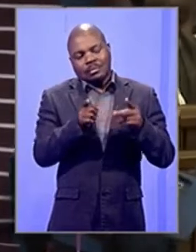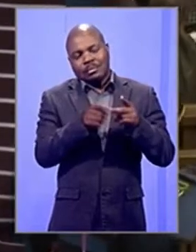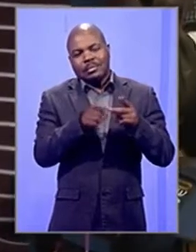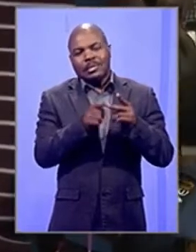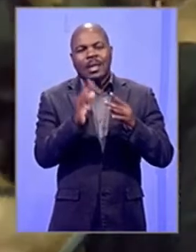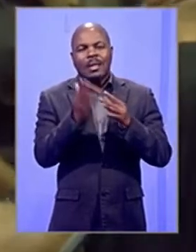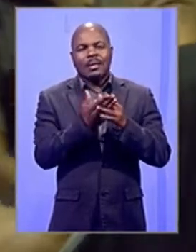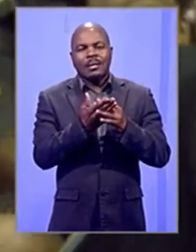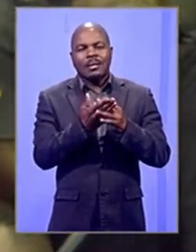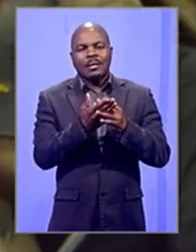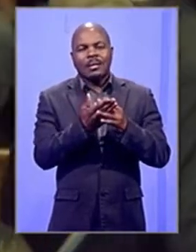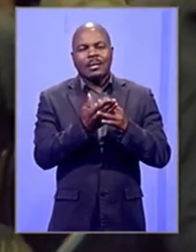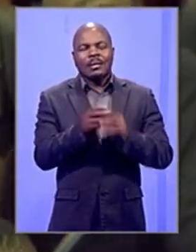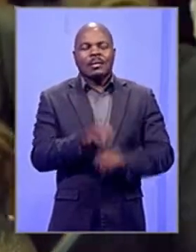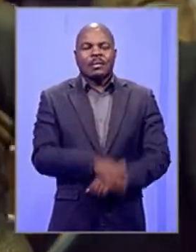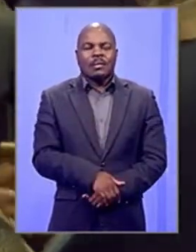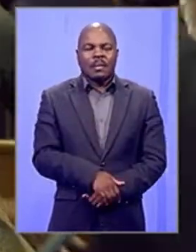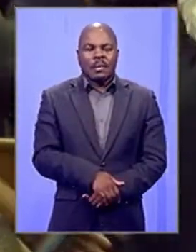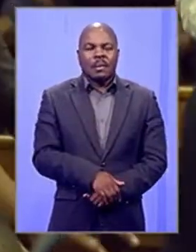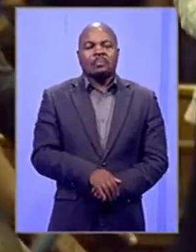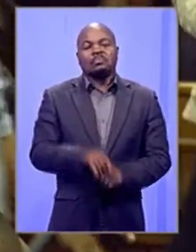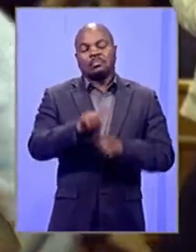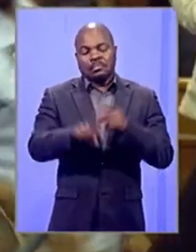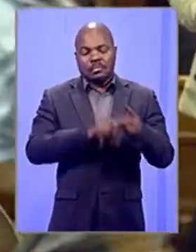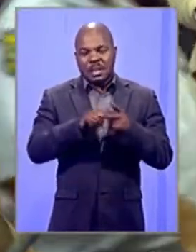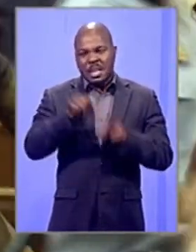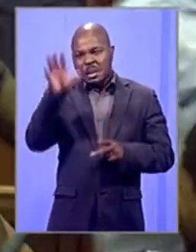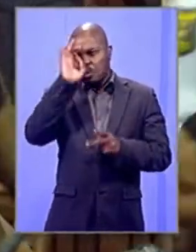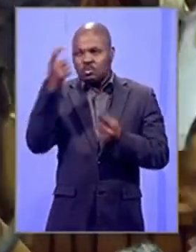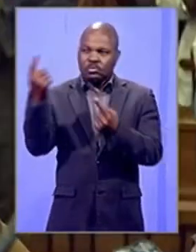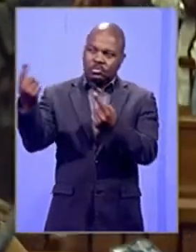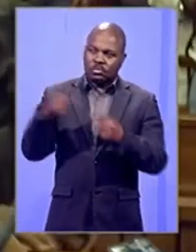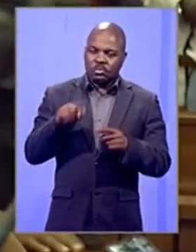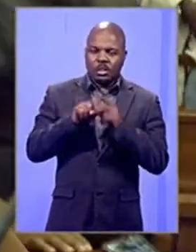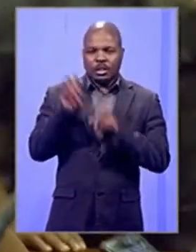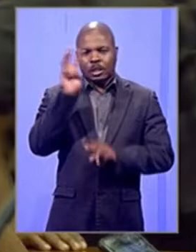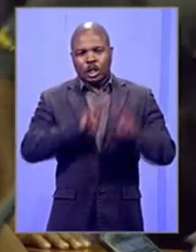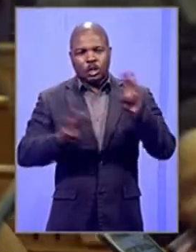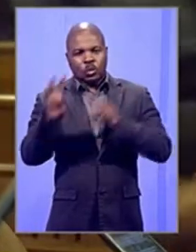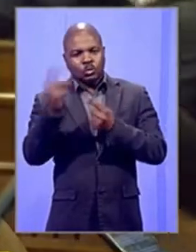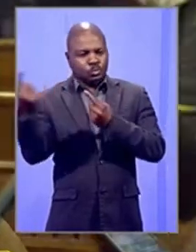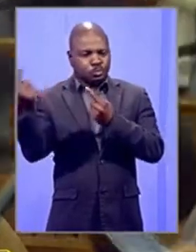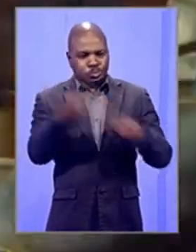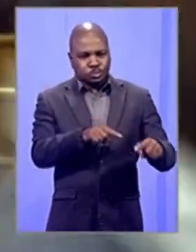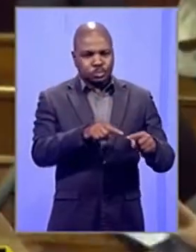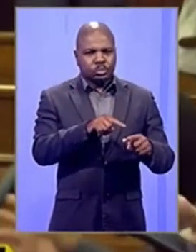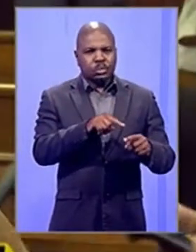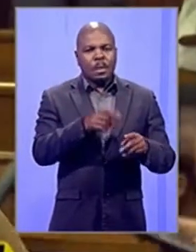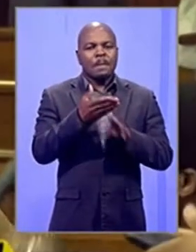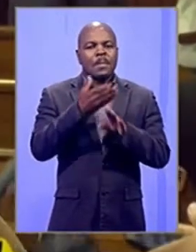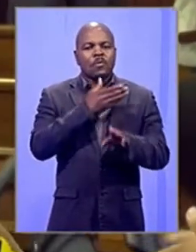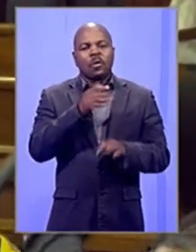itsošitšego dingangišano ka molato wo. Go biditšwe maphodisa le bahlapetši ba tšhireletšo pele